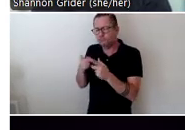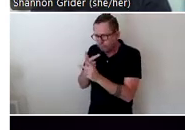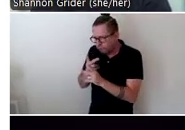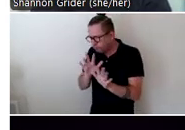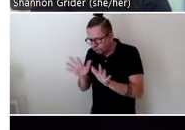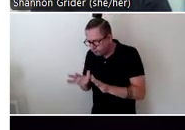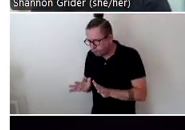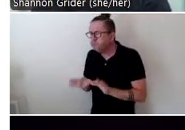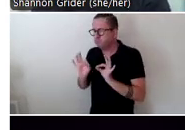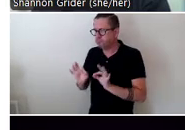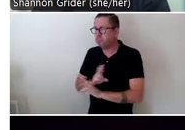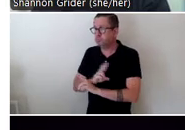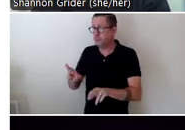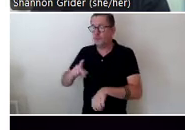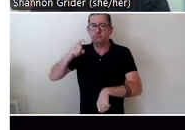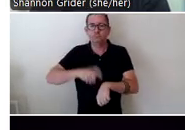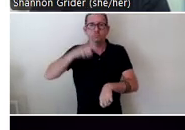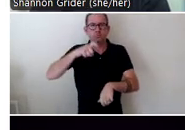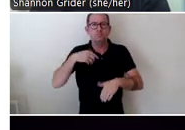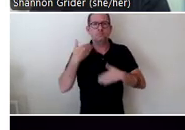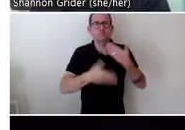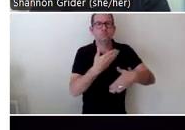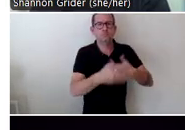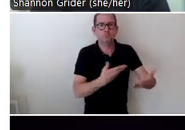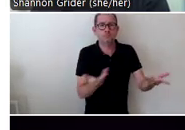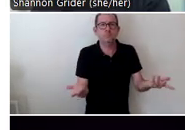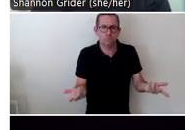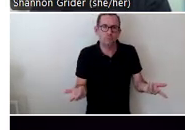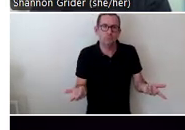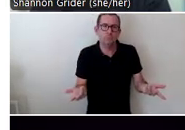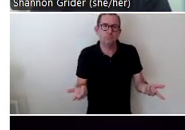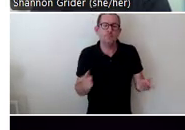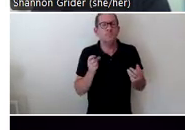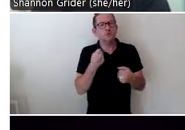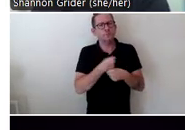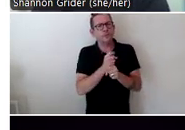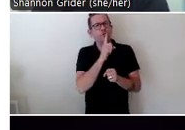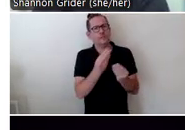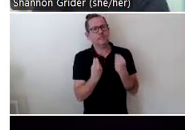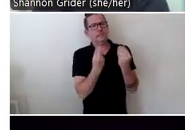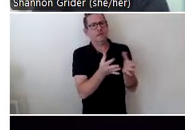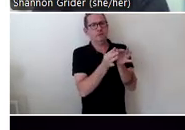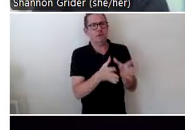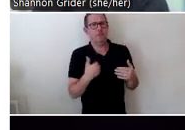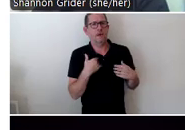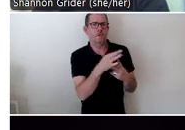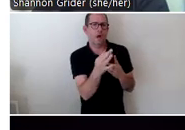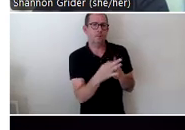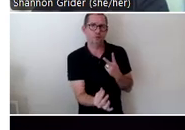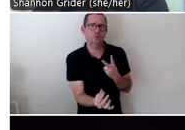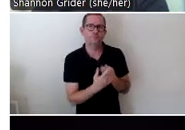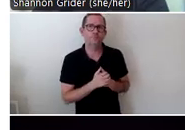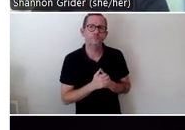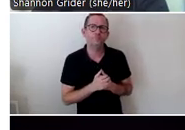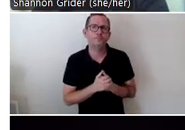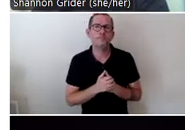do need to take, a bio break, take care of themselves just to get ready for the next appointment coming so they can provide the